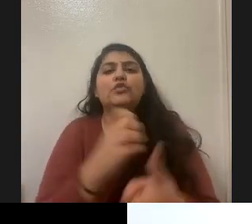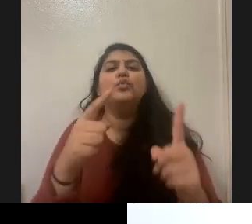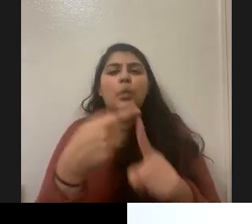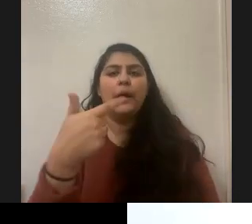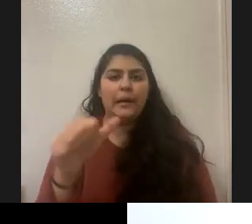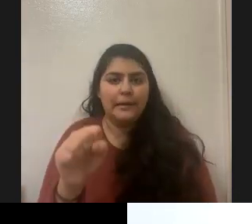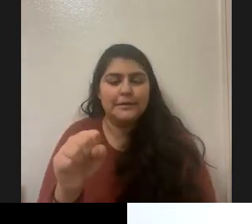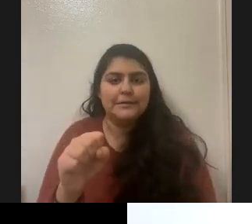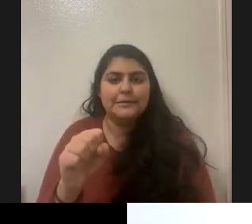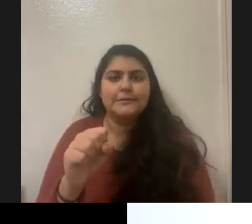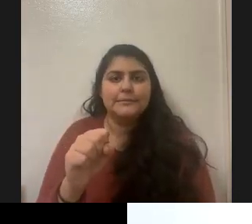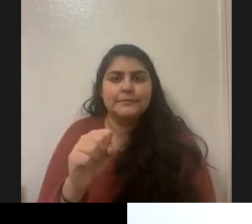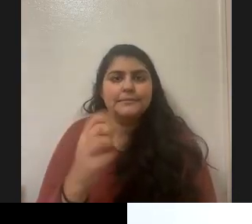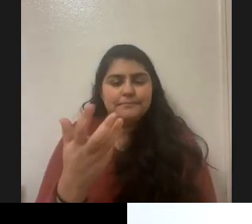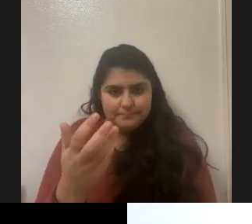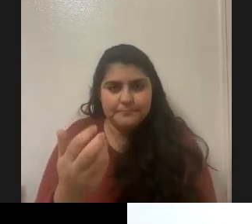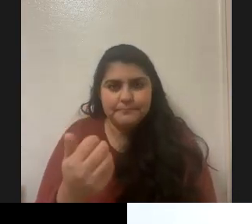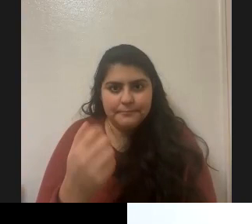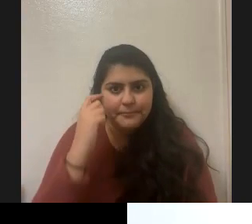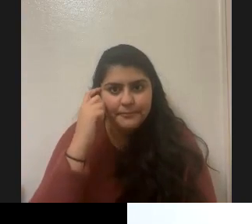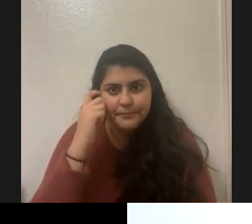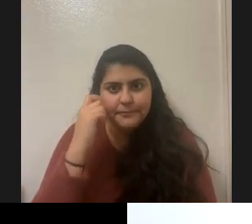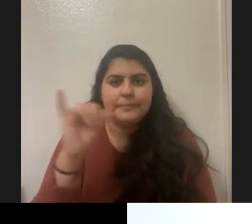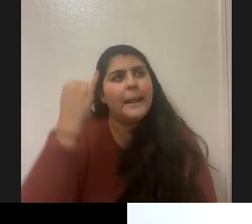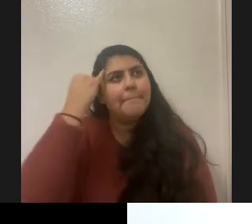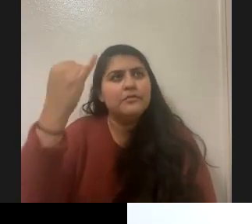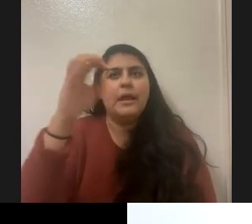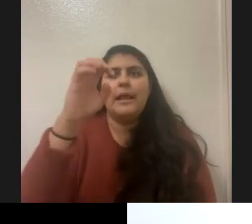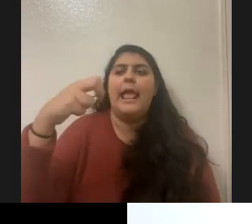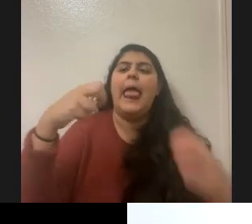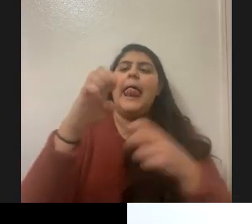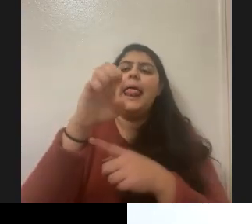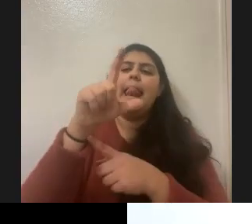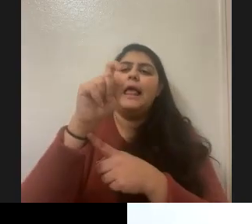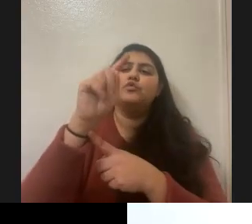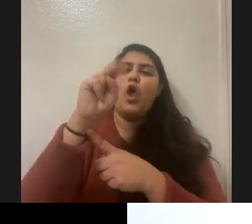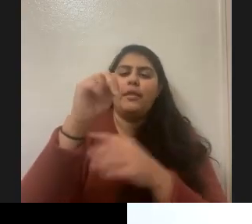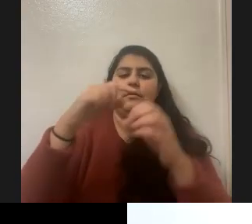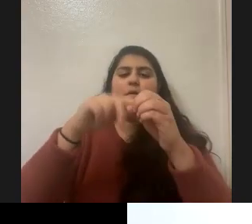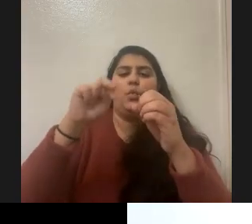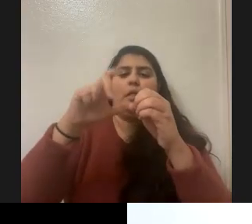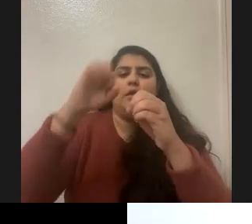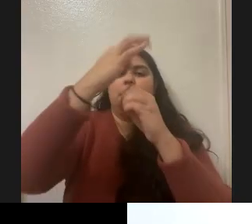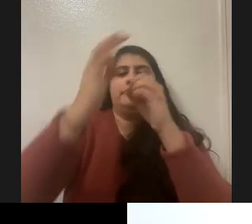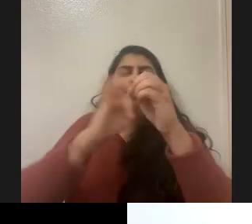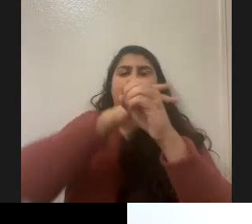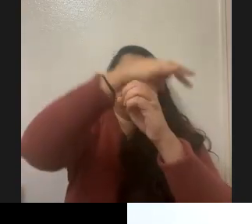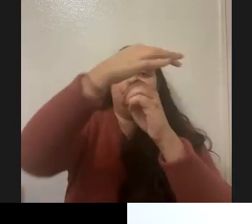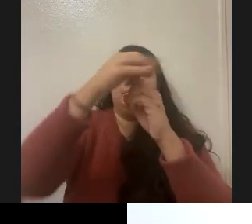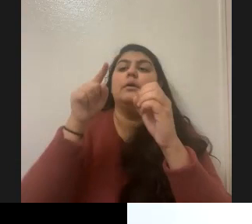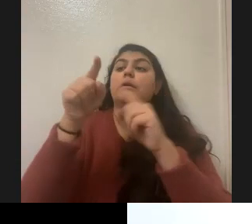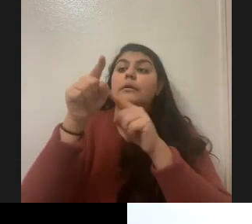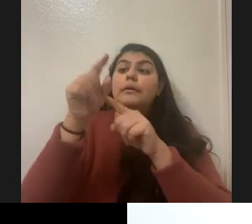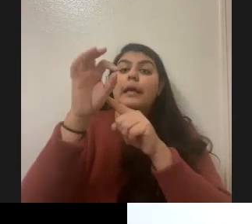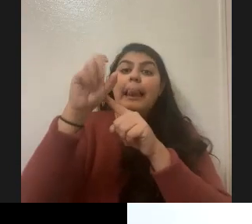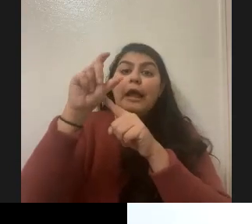So basically so imagine that electron rotating around that nucleus. You're giving that electron more energy, meaning it's